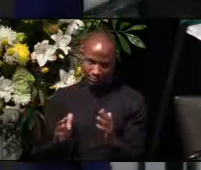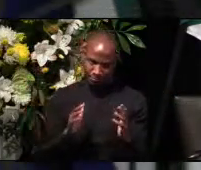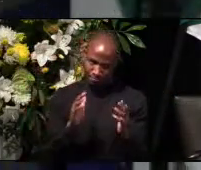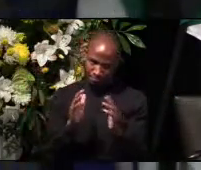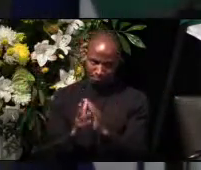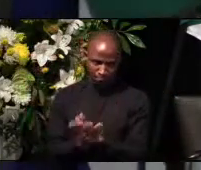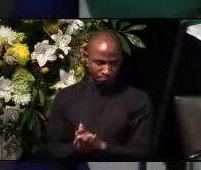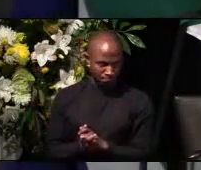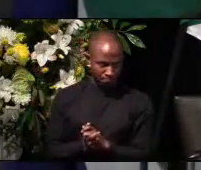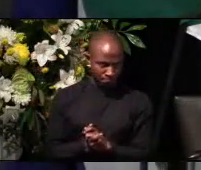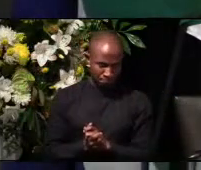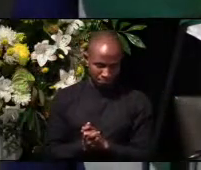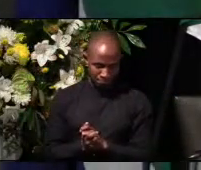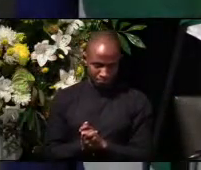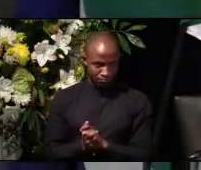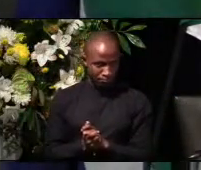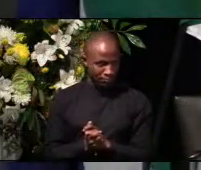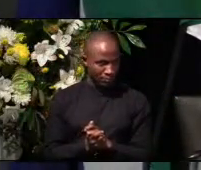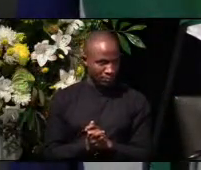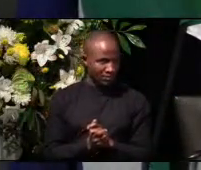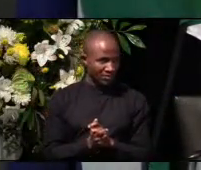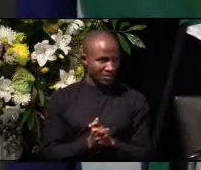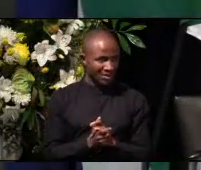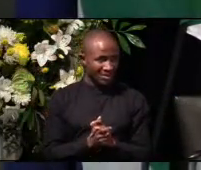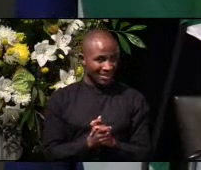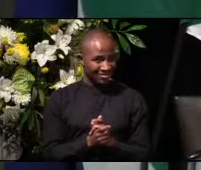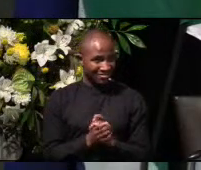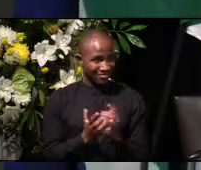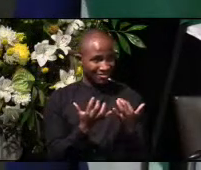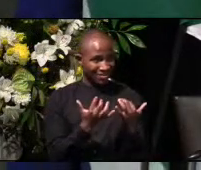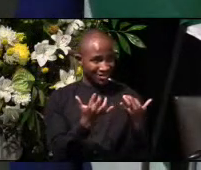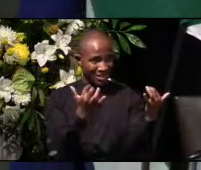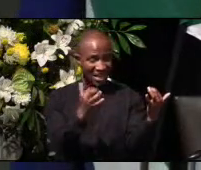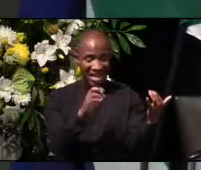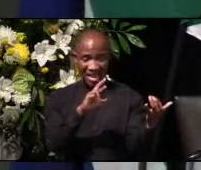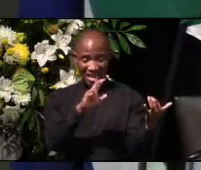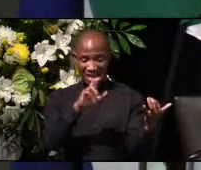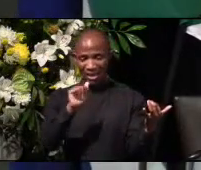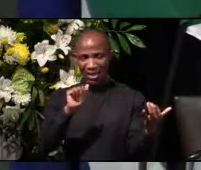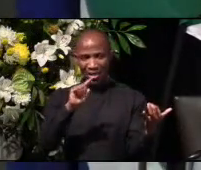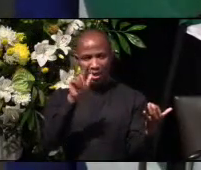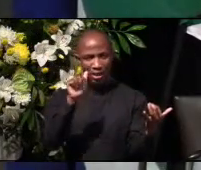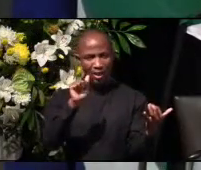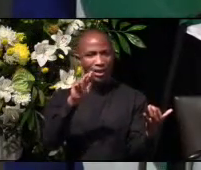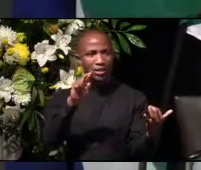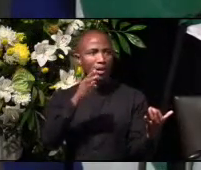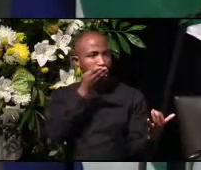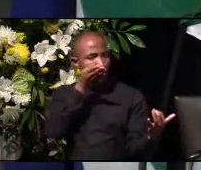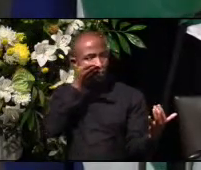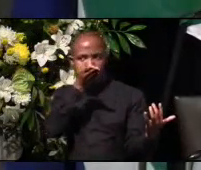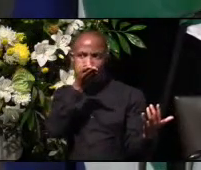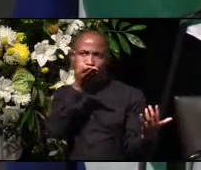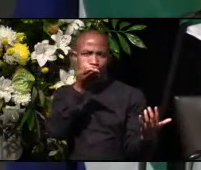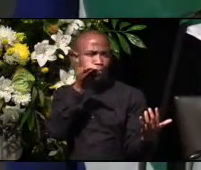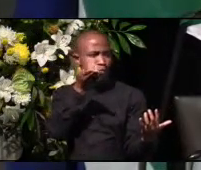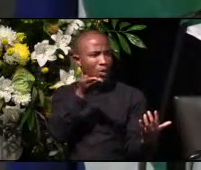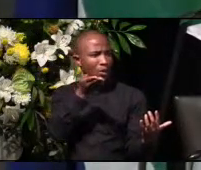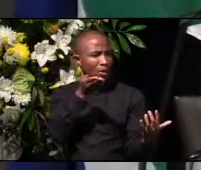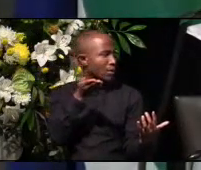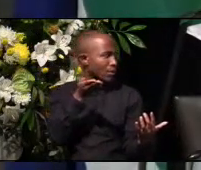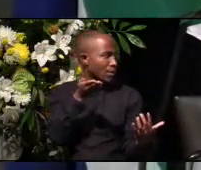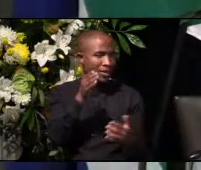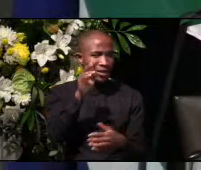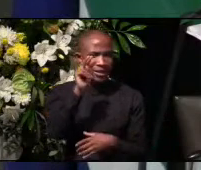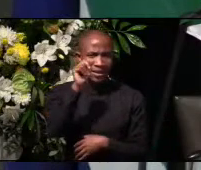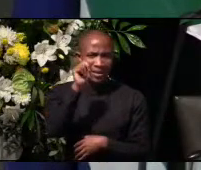uh thank you very much we're also joined by who Reza do you know Razer they're